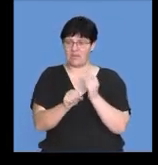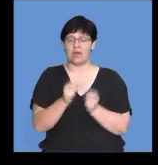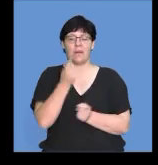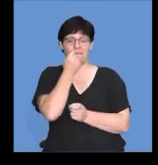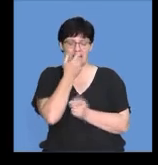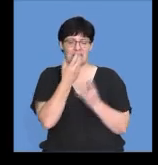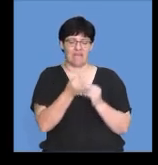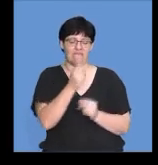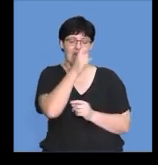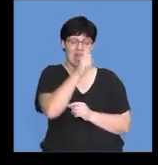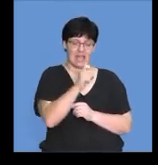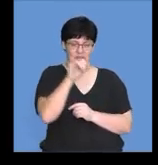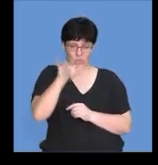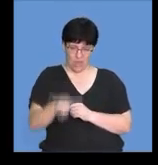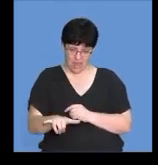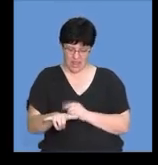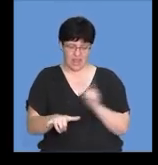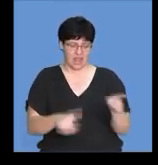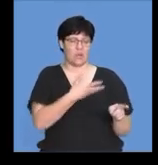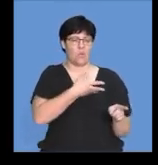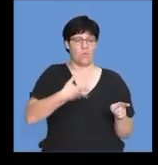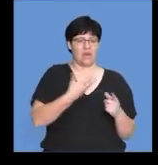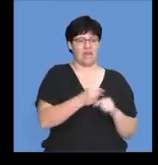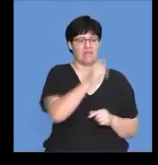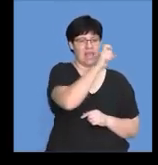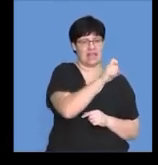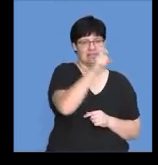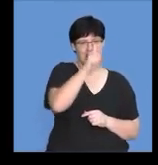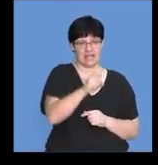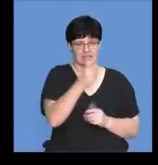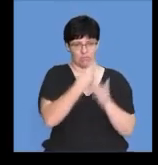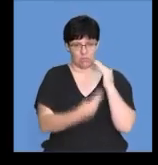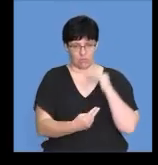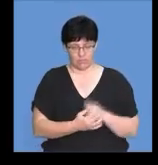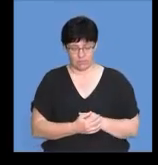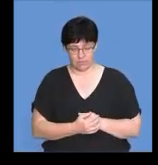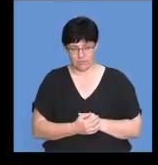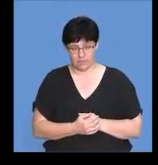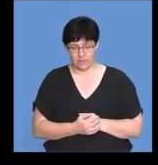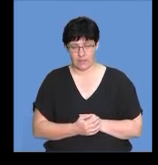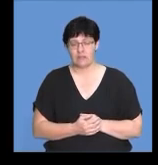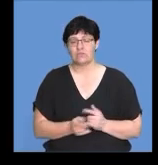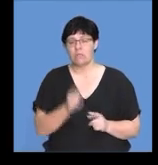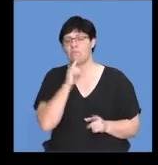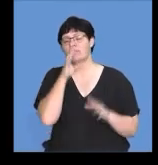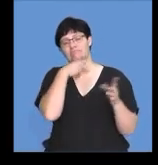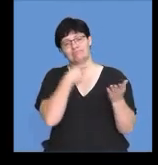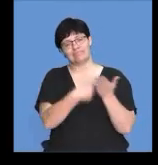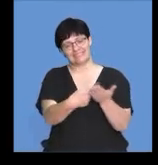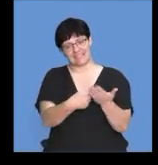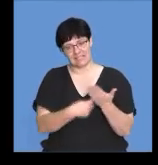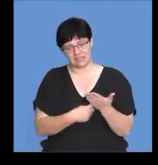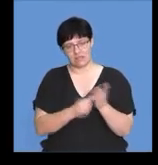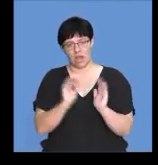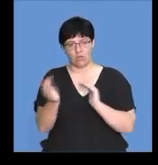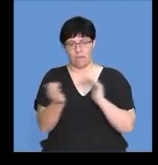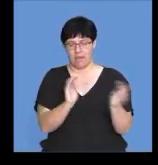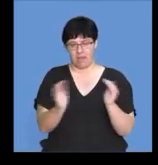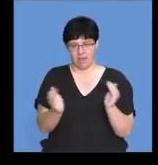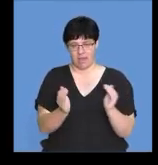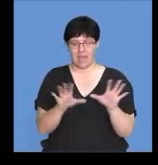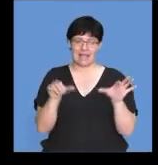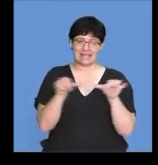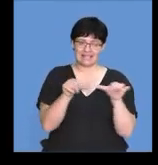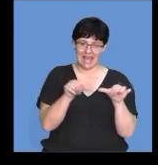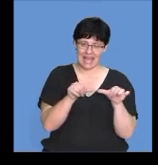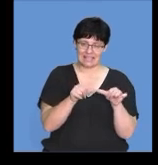have an X and a Y chromosome, and females have 2 X chromosomes. We also need to discuss the comparison between the size